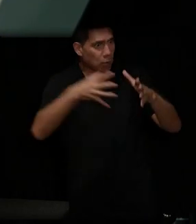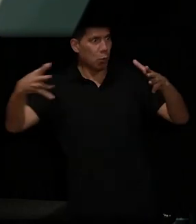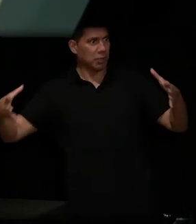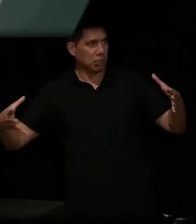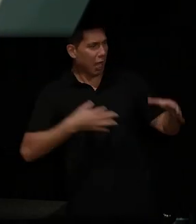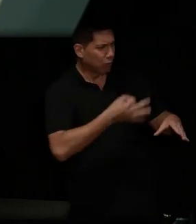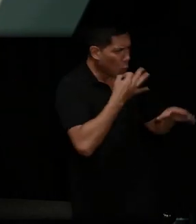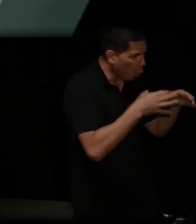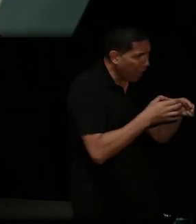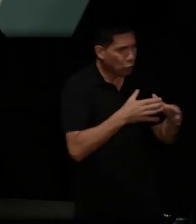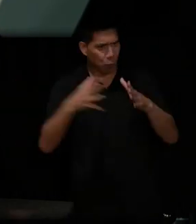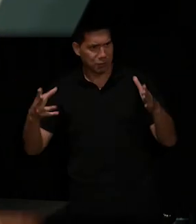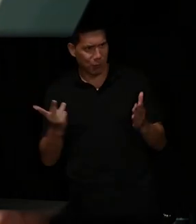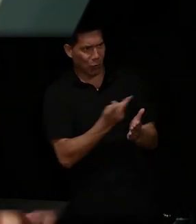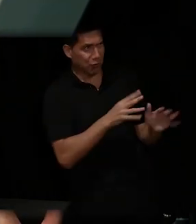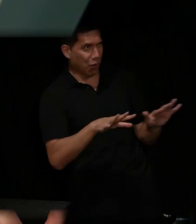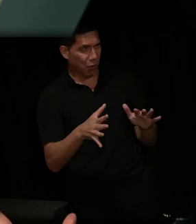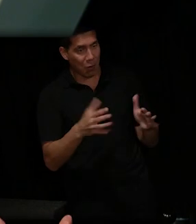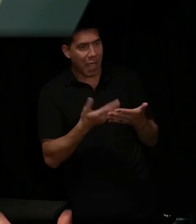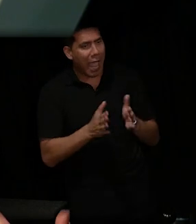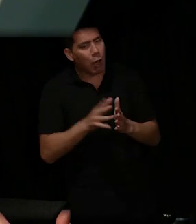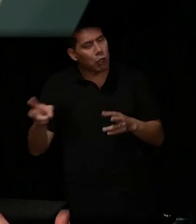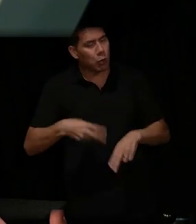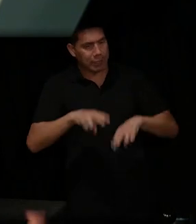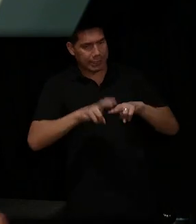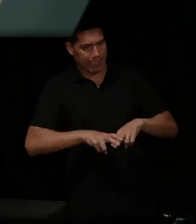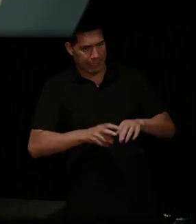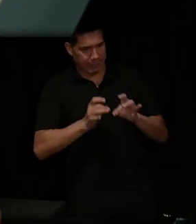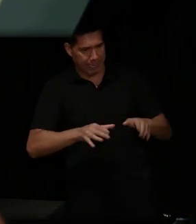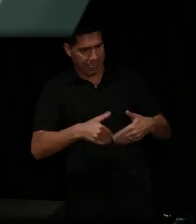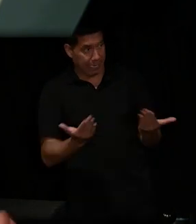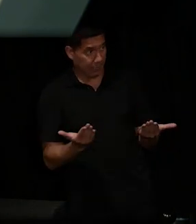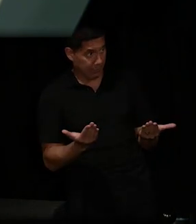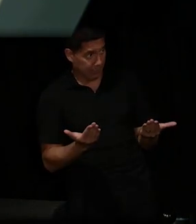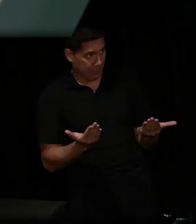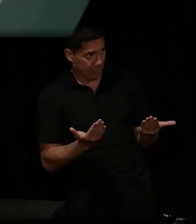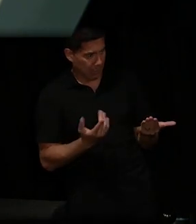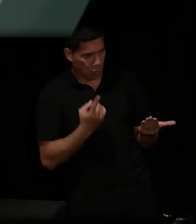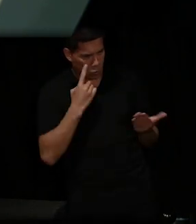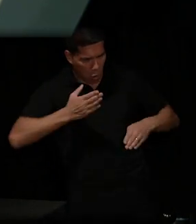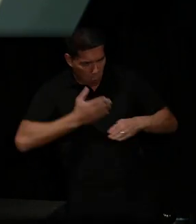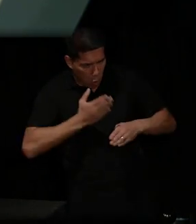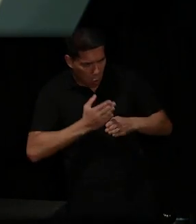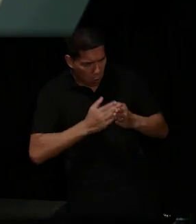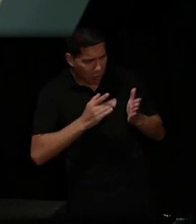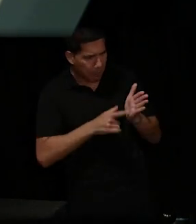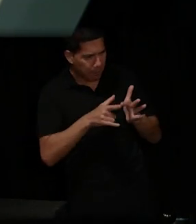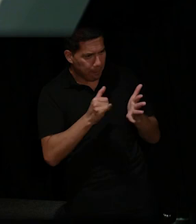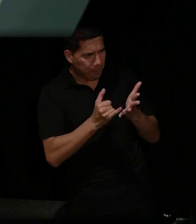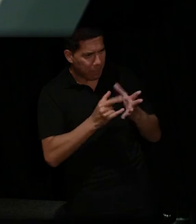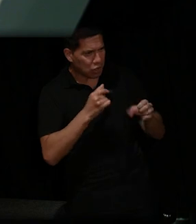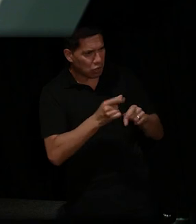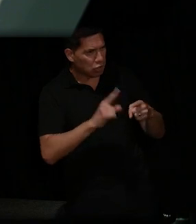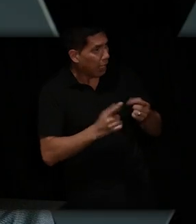But how do you sit down at the beginning of a day to work on that messaging? Give us a bit more of the nuts